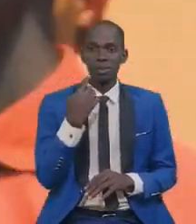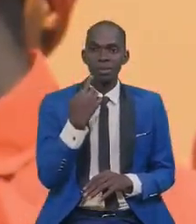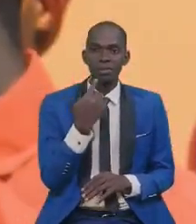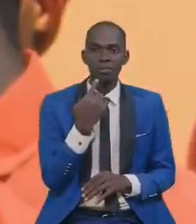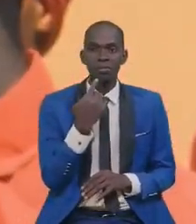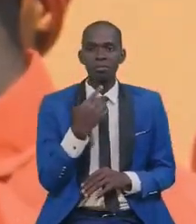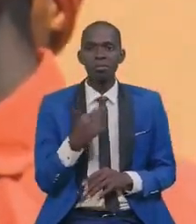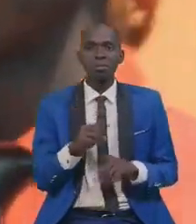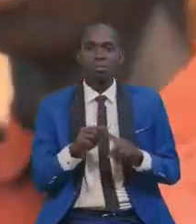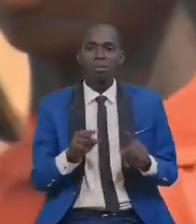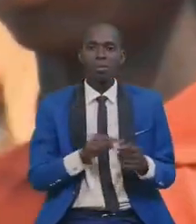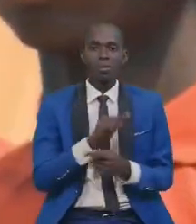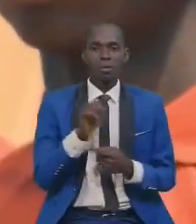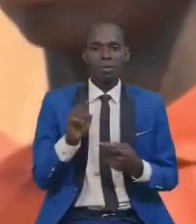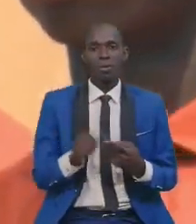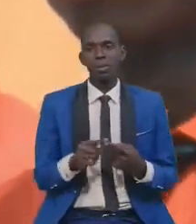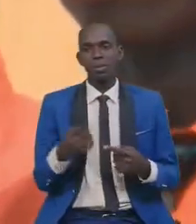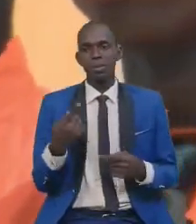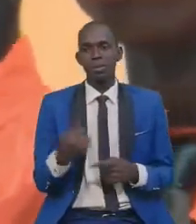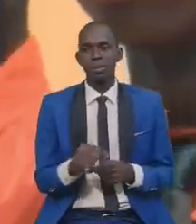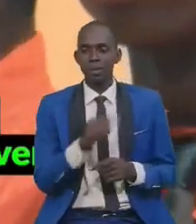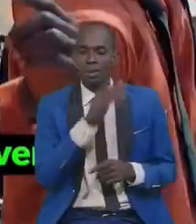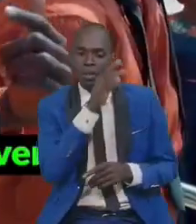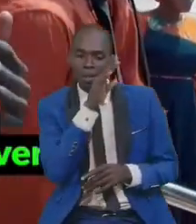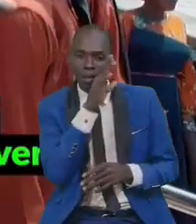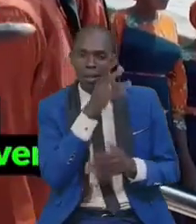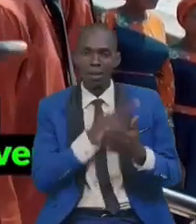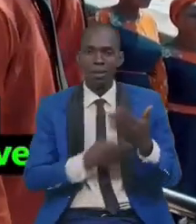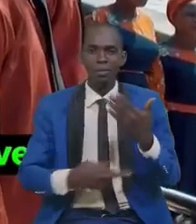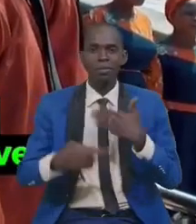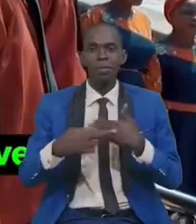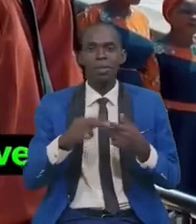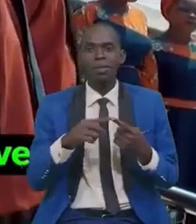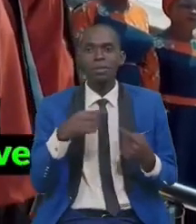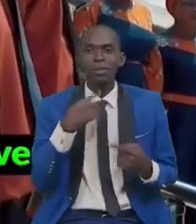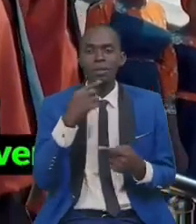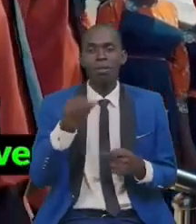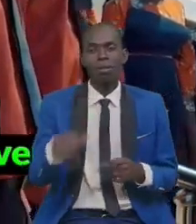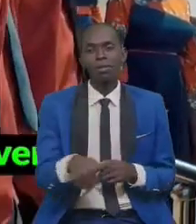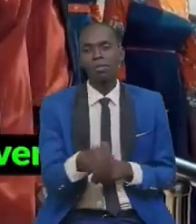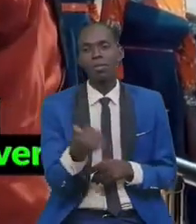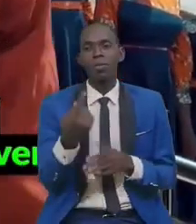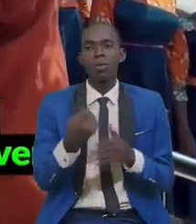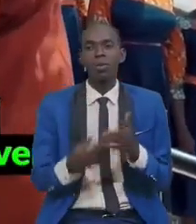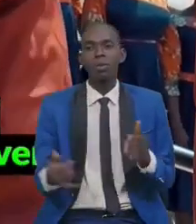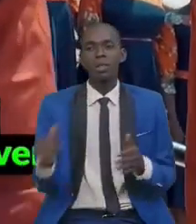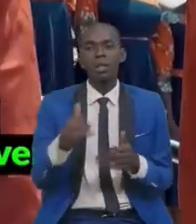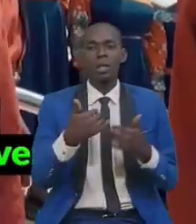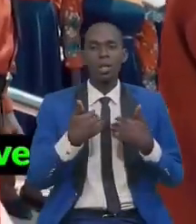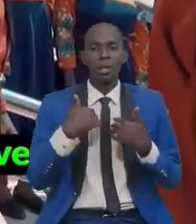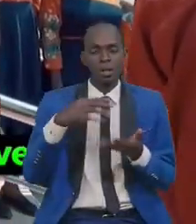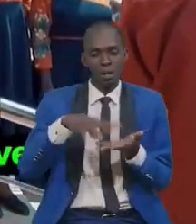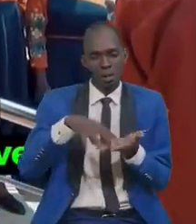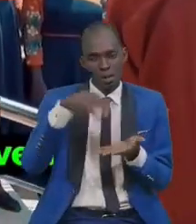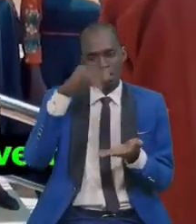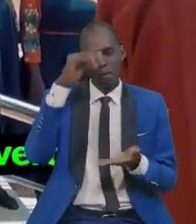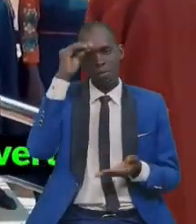But when the spies returned to tell the others what they had learned,